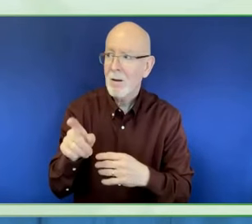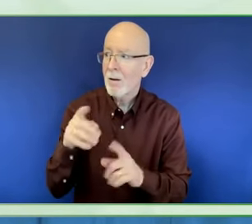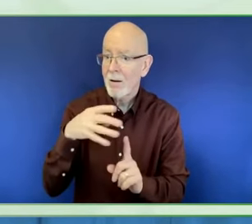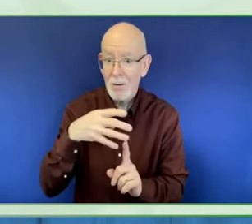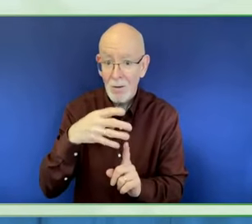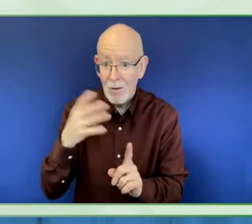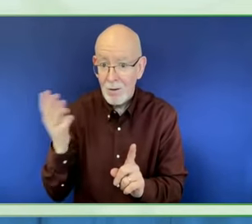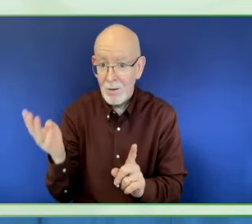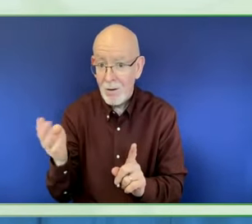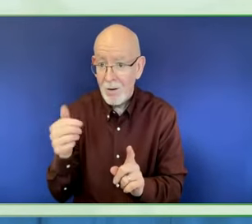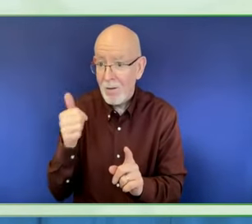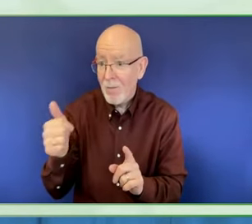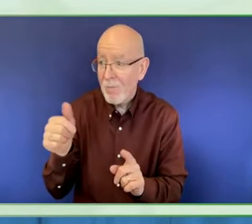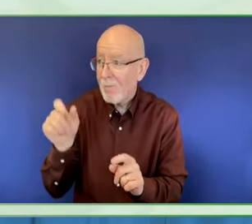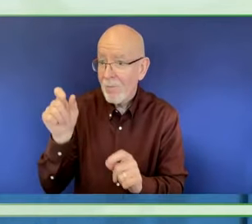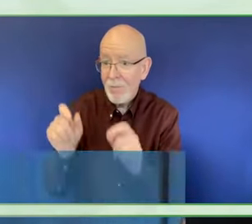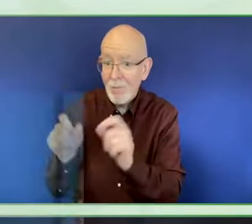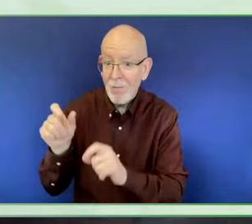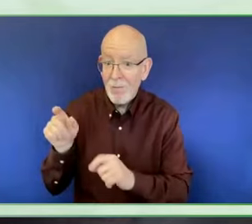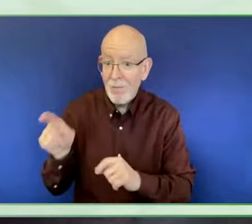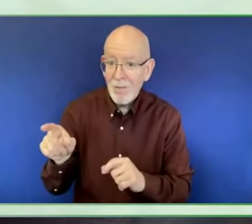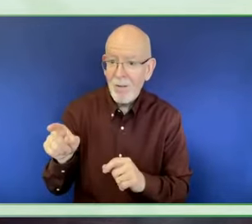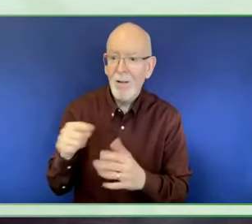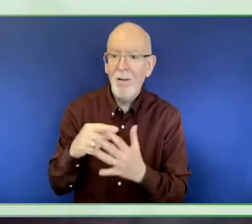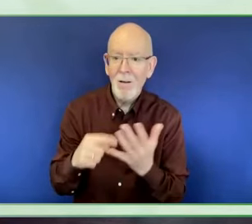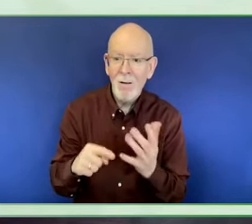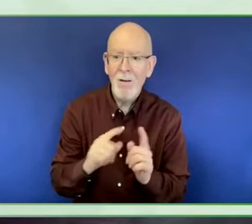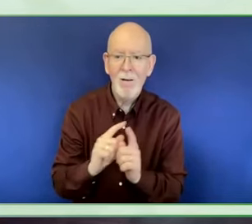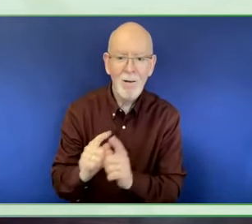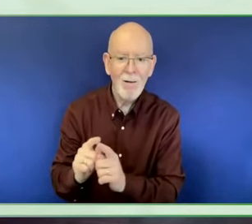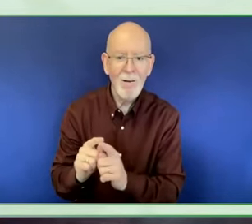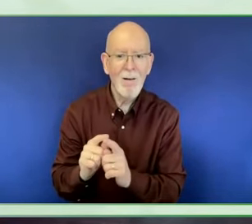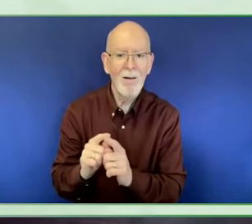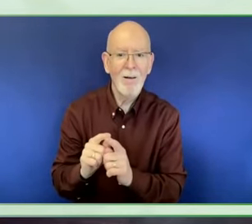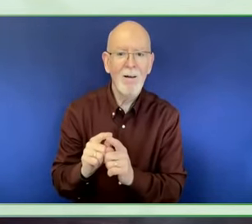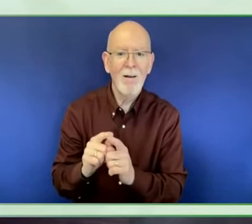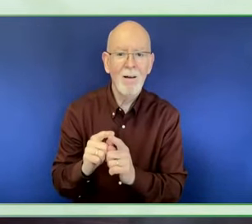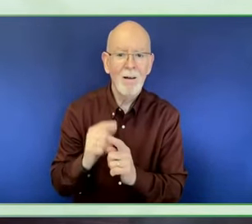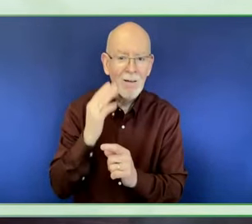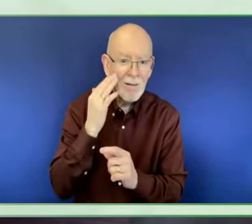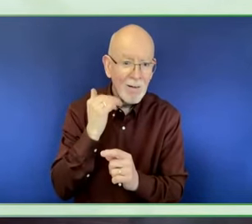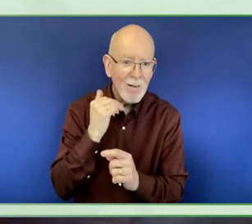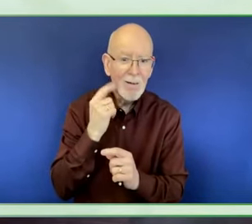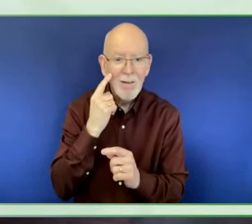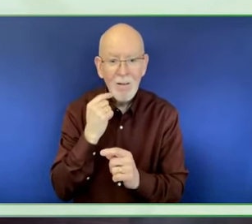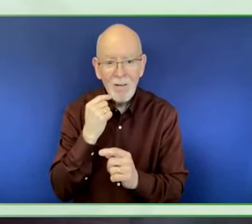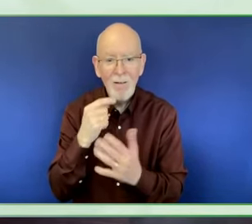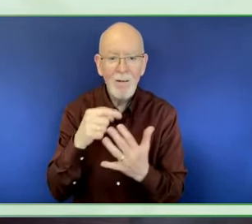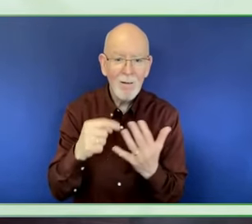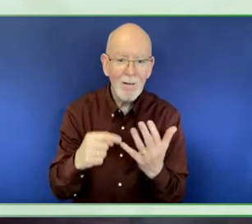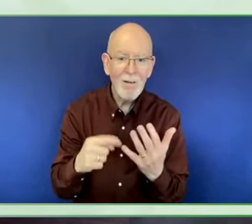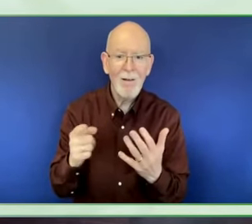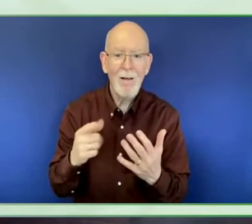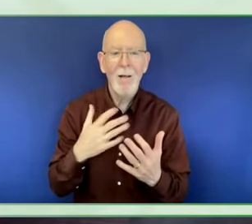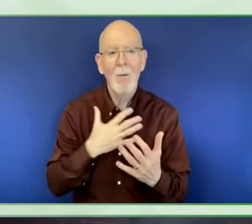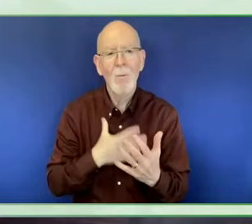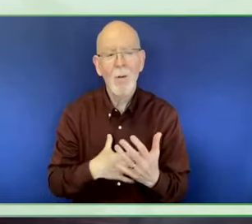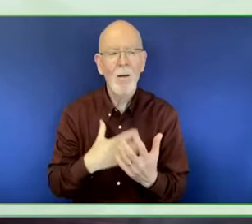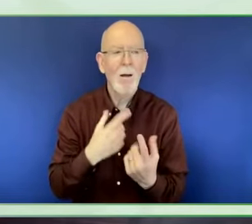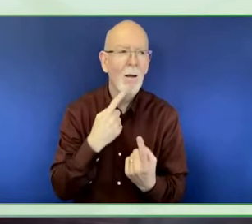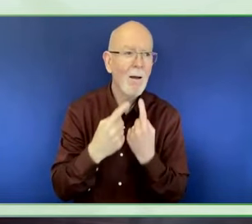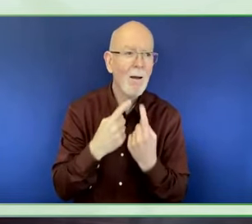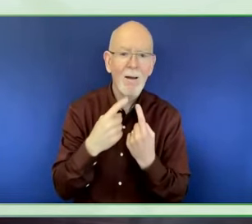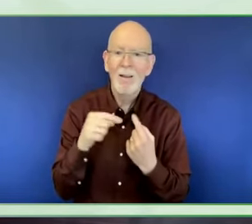So that's a very quick rundown about it, but if you want to discuss more, please find me on the app. Thank you. Now I'd like to pass it over to Daniella Decker.